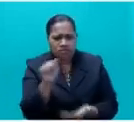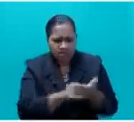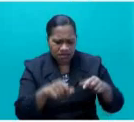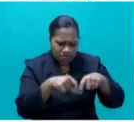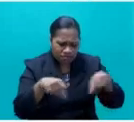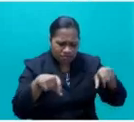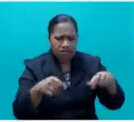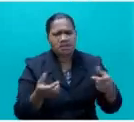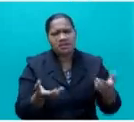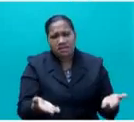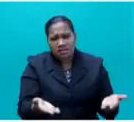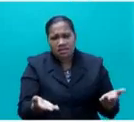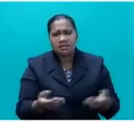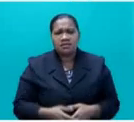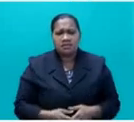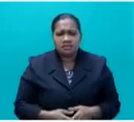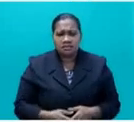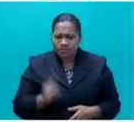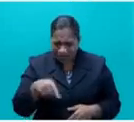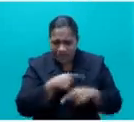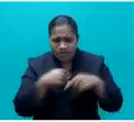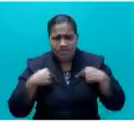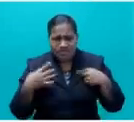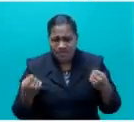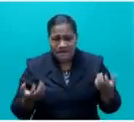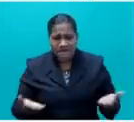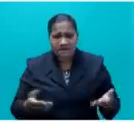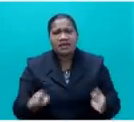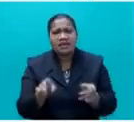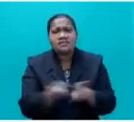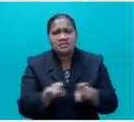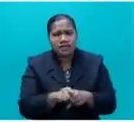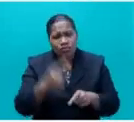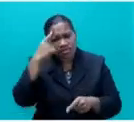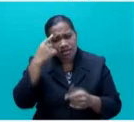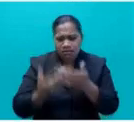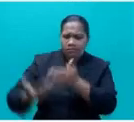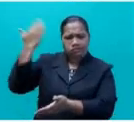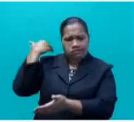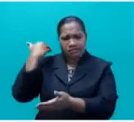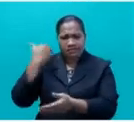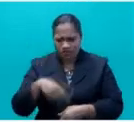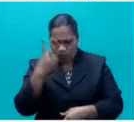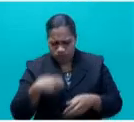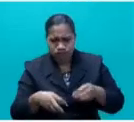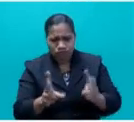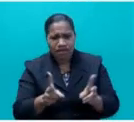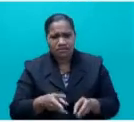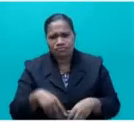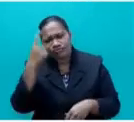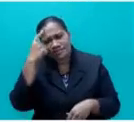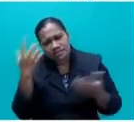whole patriarchal system that we have. I mean, that is such a backward way of thinking. The Honourable Minister for Education